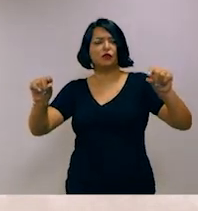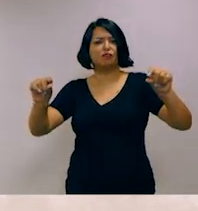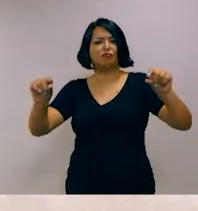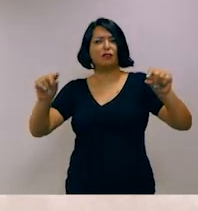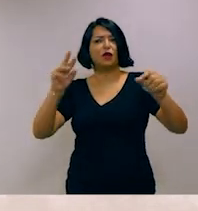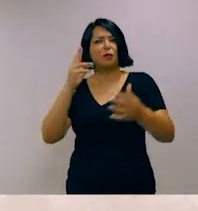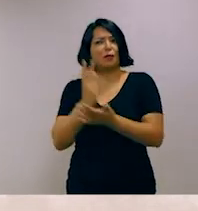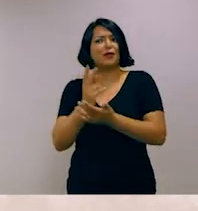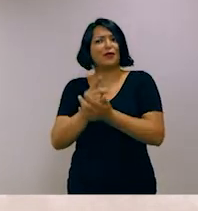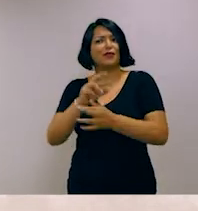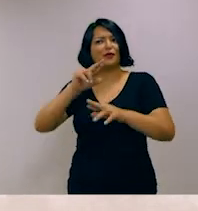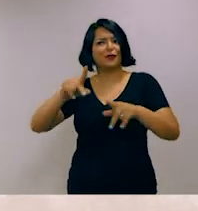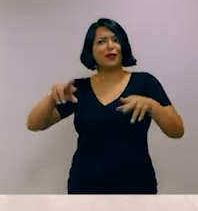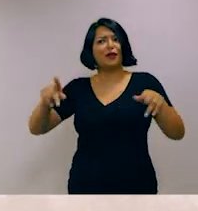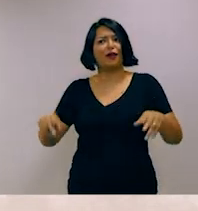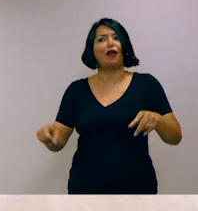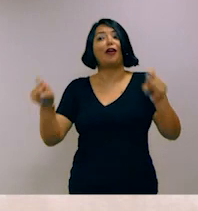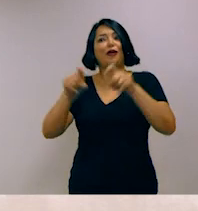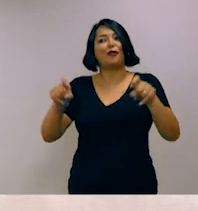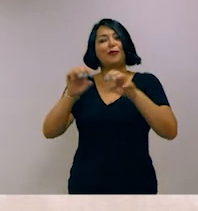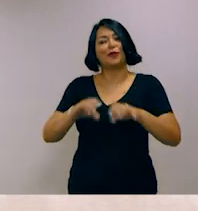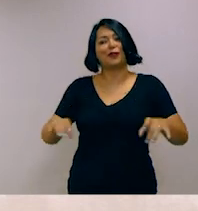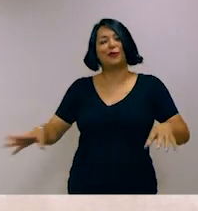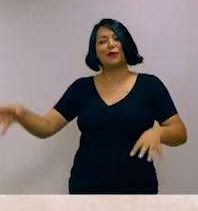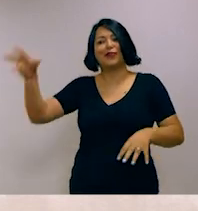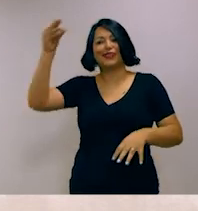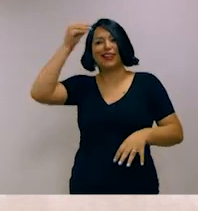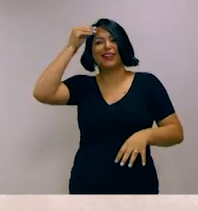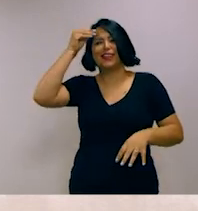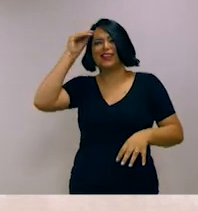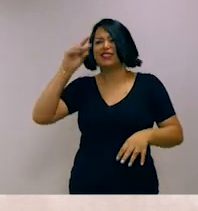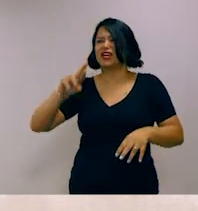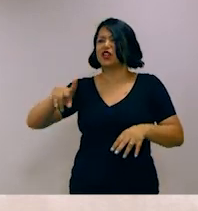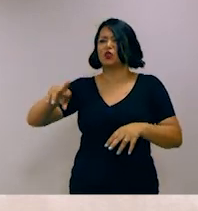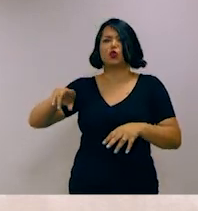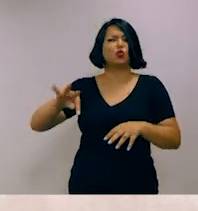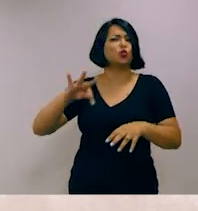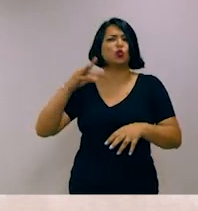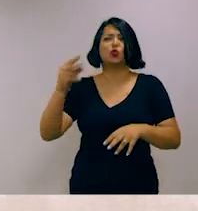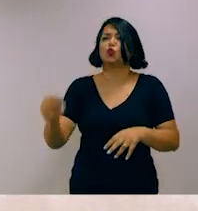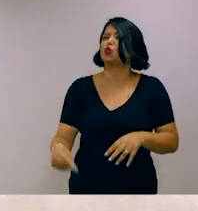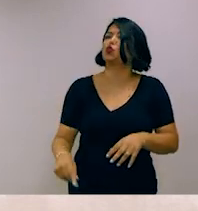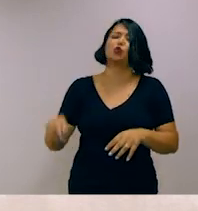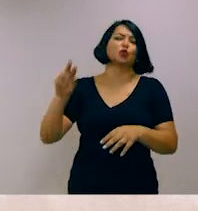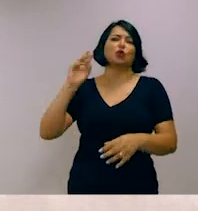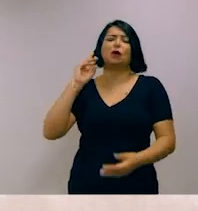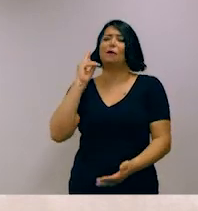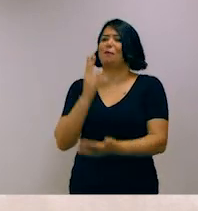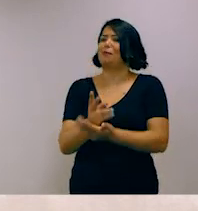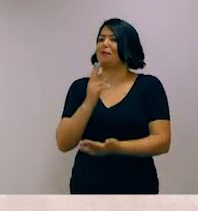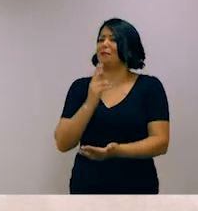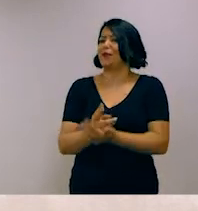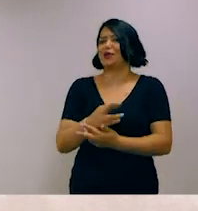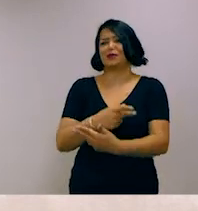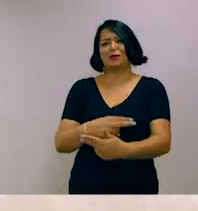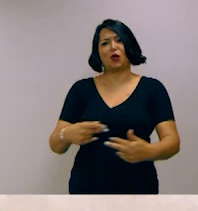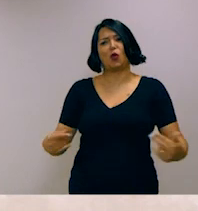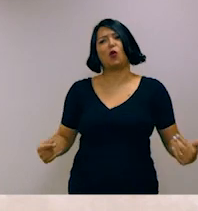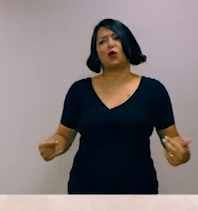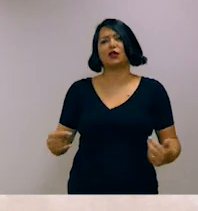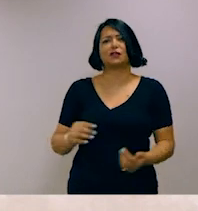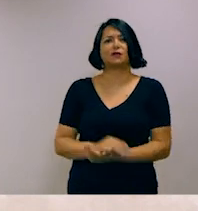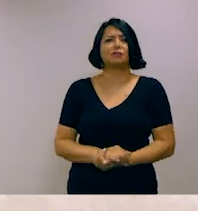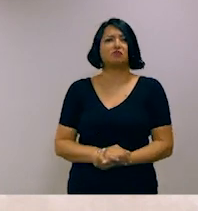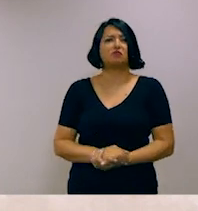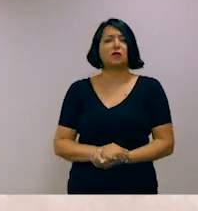And so we have sentences that were written differently. And we wanted the machine to understand that everything that was here was the same